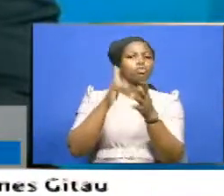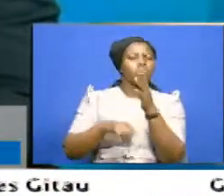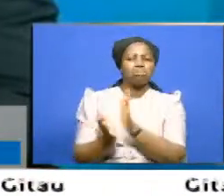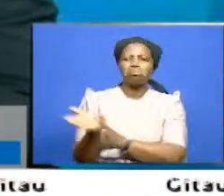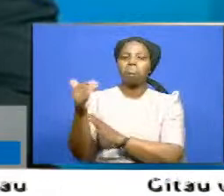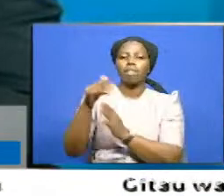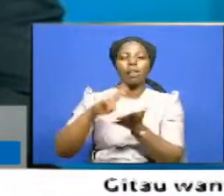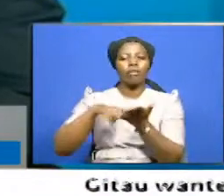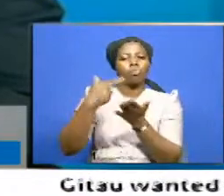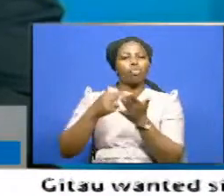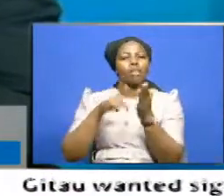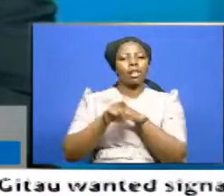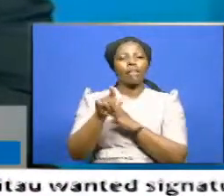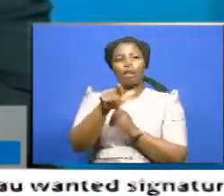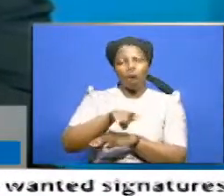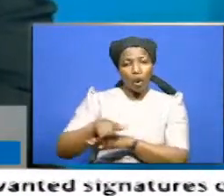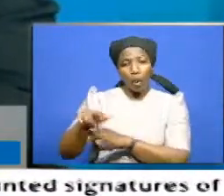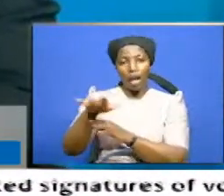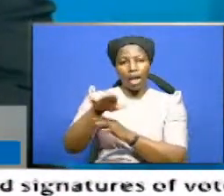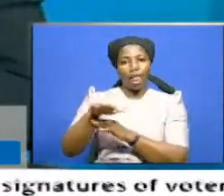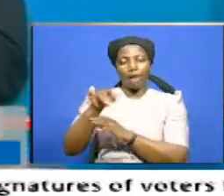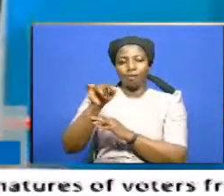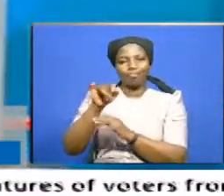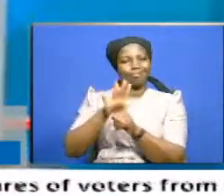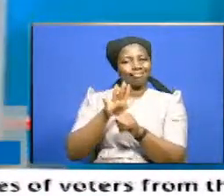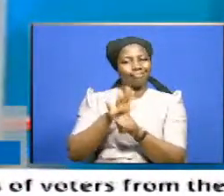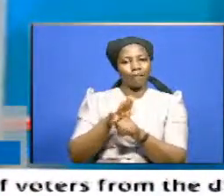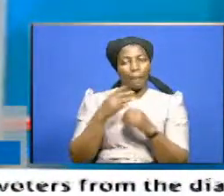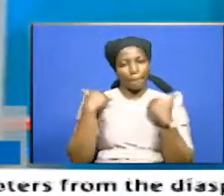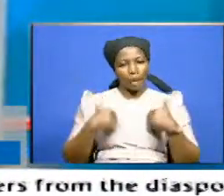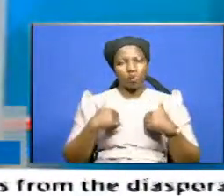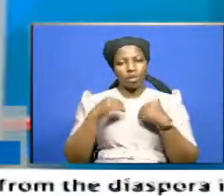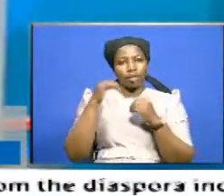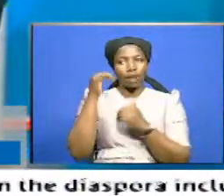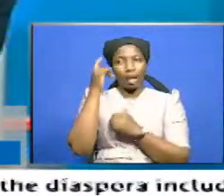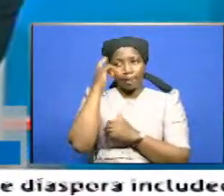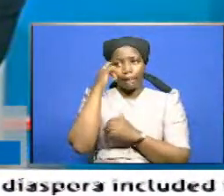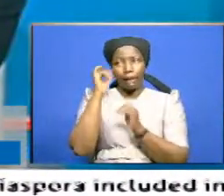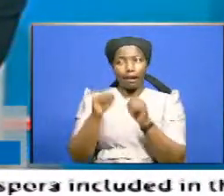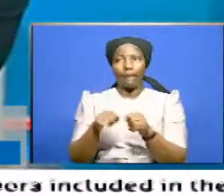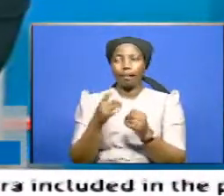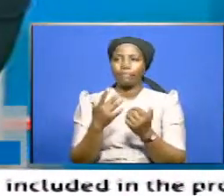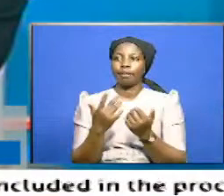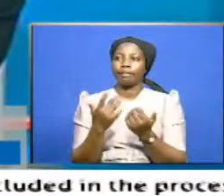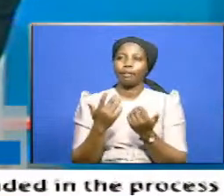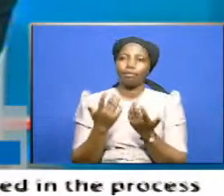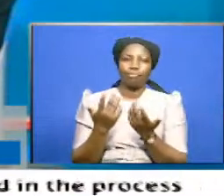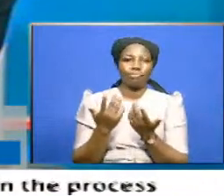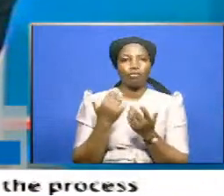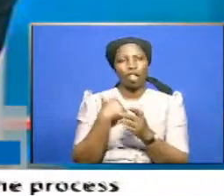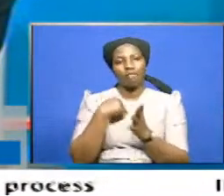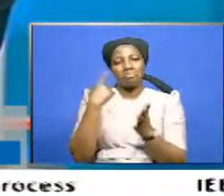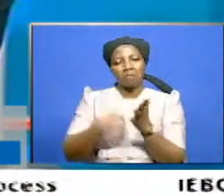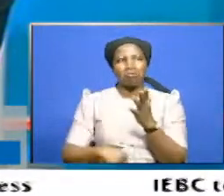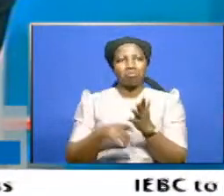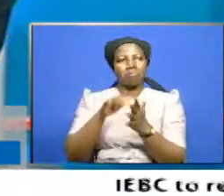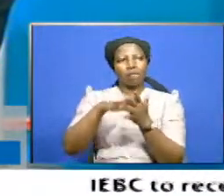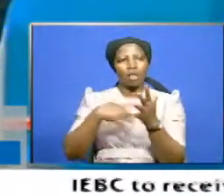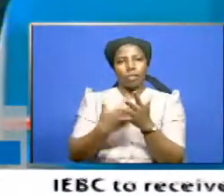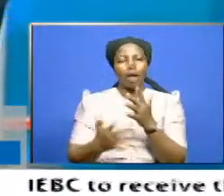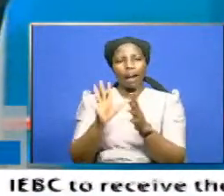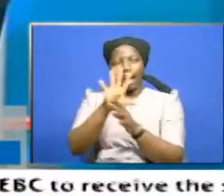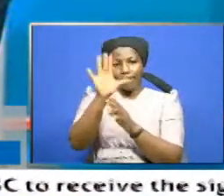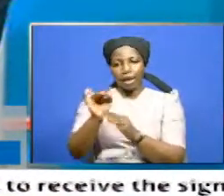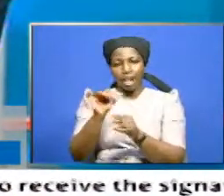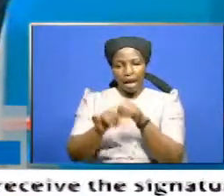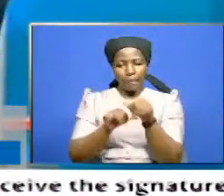plenty, and I think I would interest you in some of the reports that have been published, for example, by the Tax Justice Network Africa on illicit financial